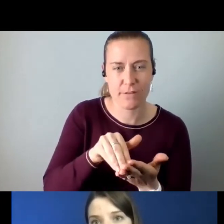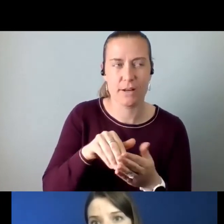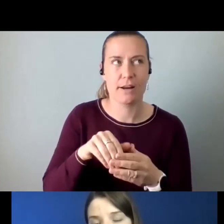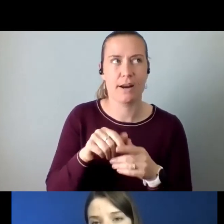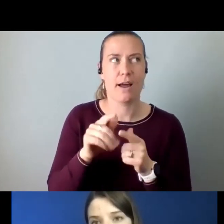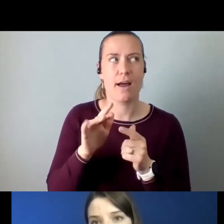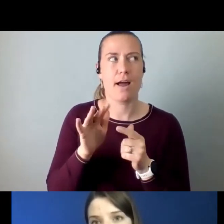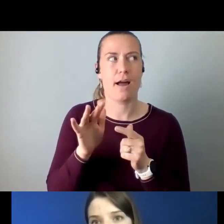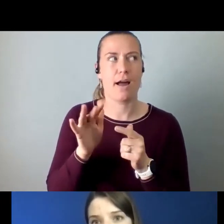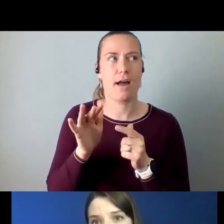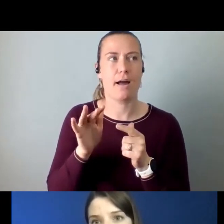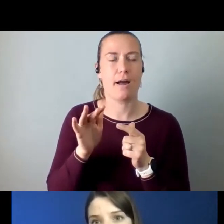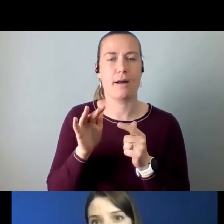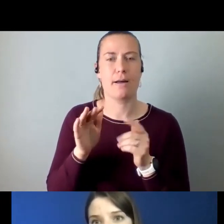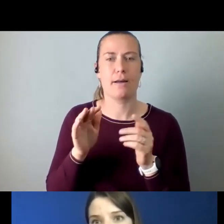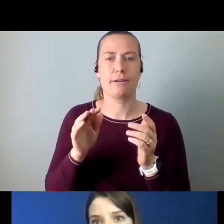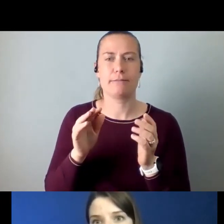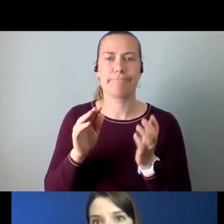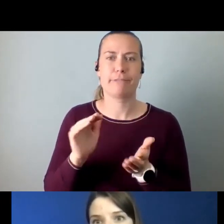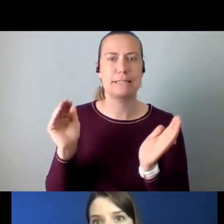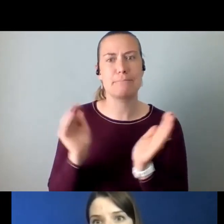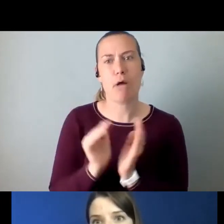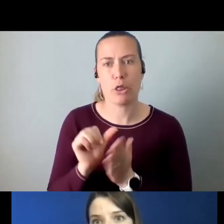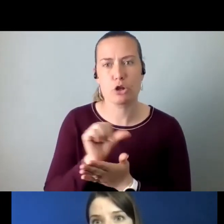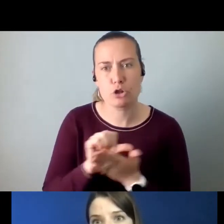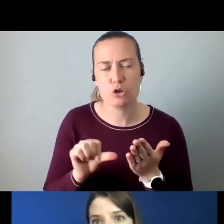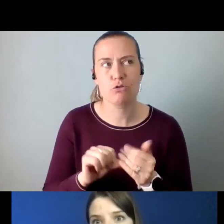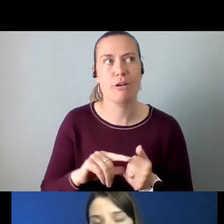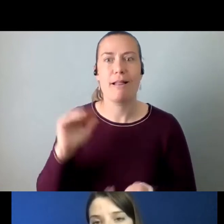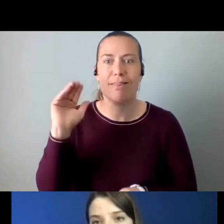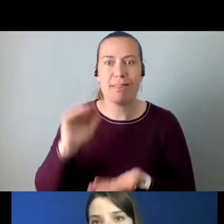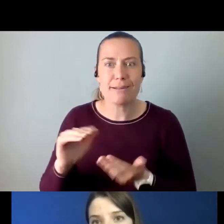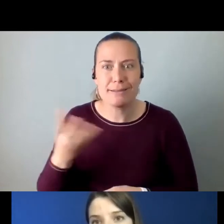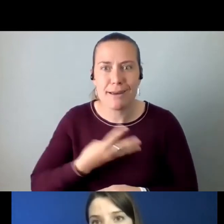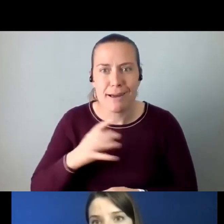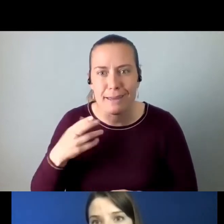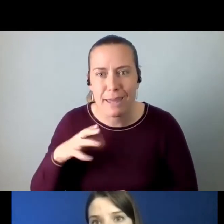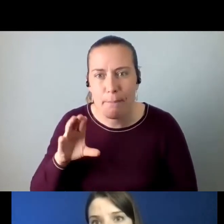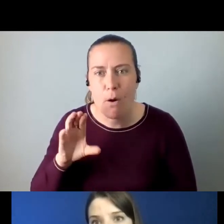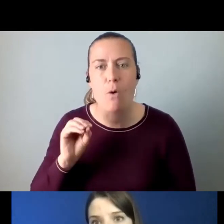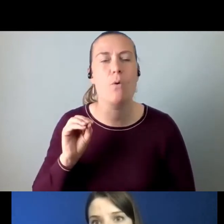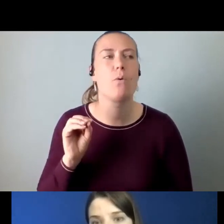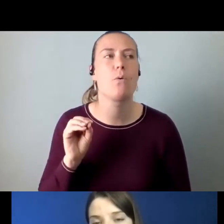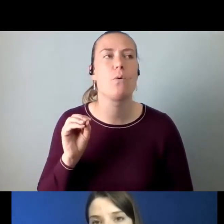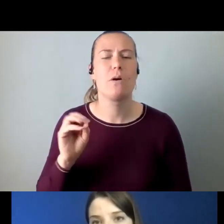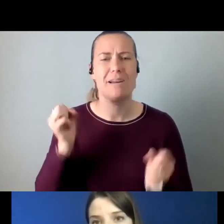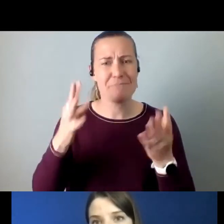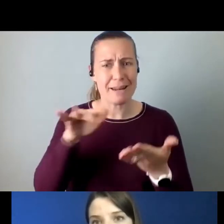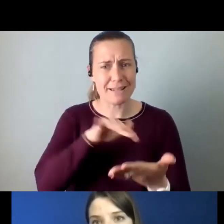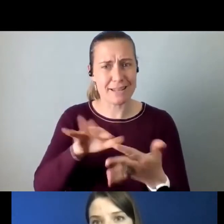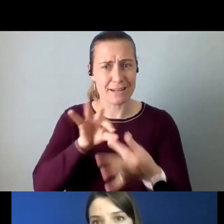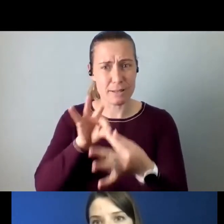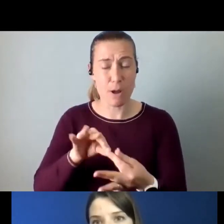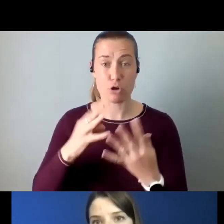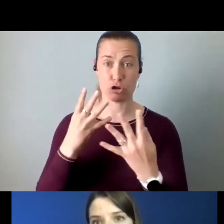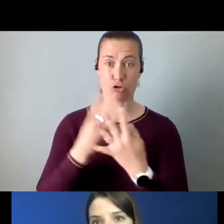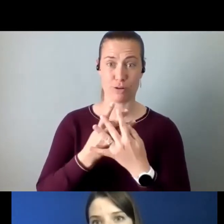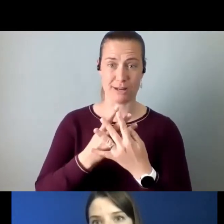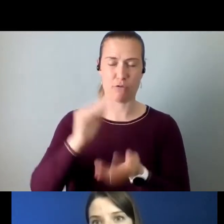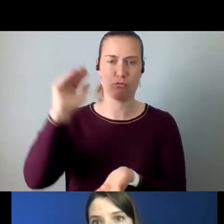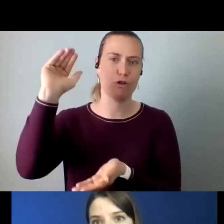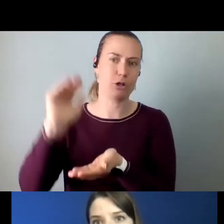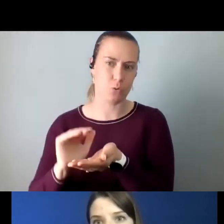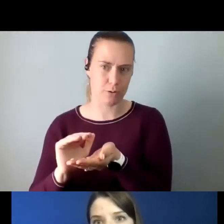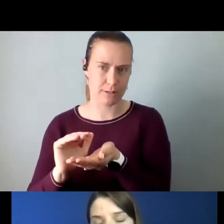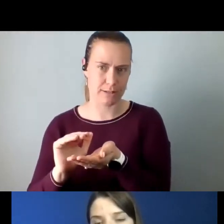less smaller surgery, less chemotherapy. There's, a lot of studies around the fact that screening does reduce